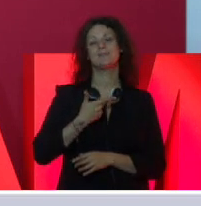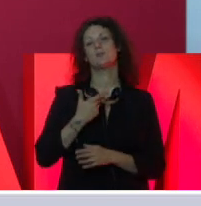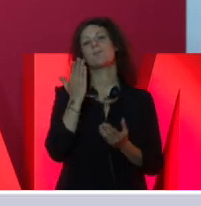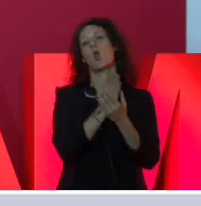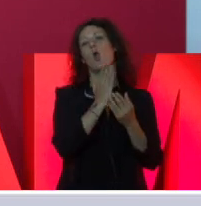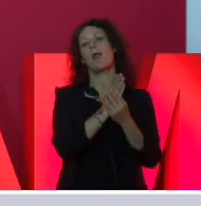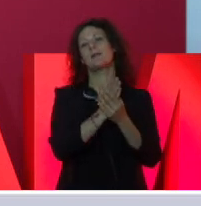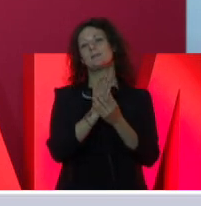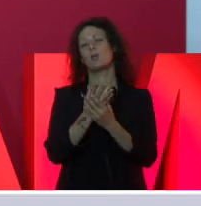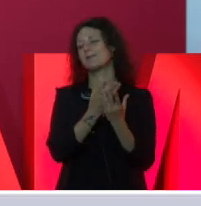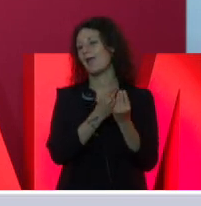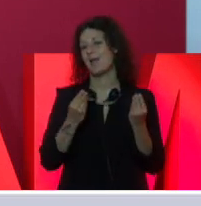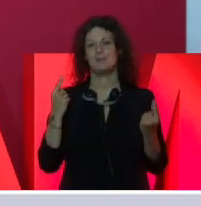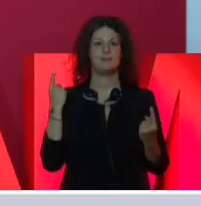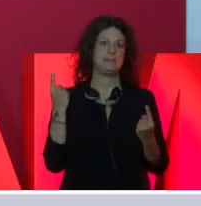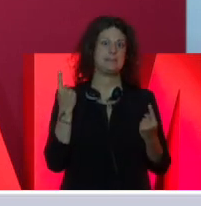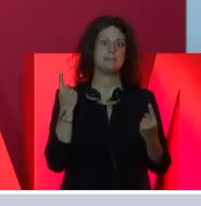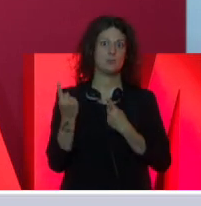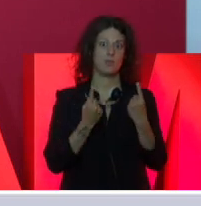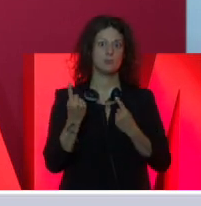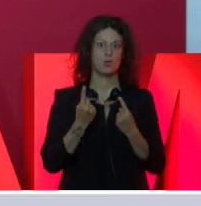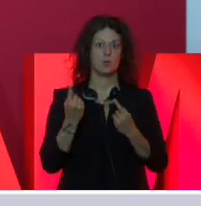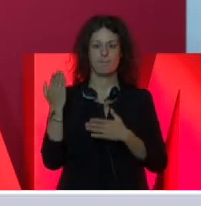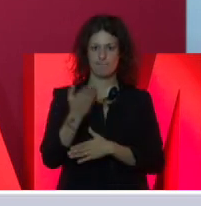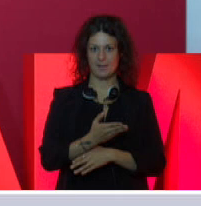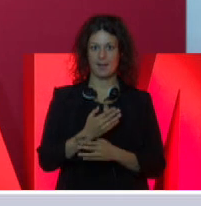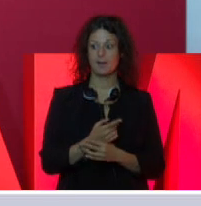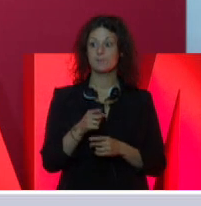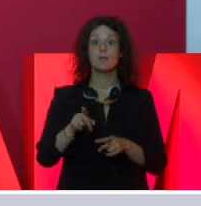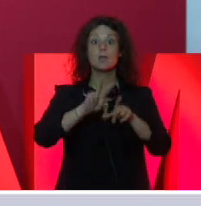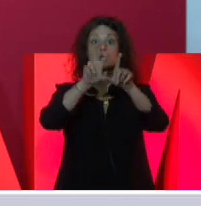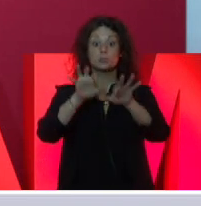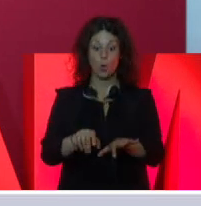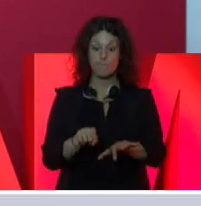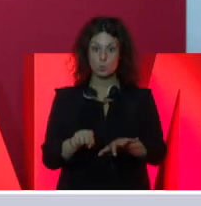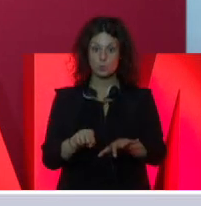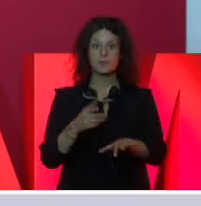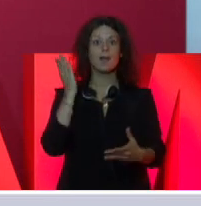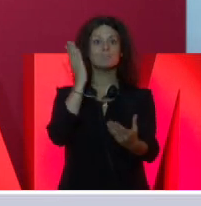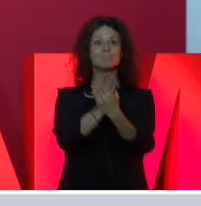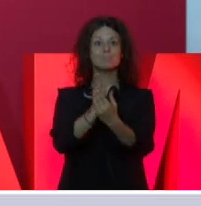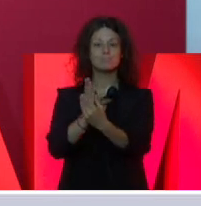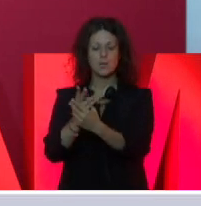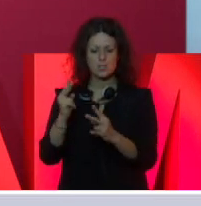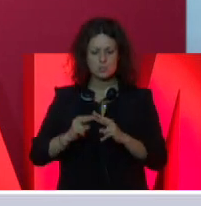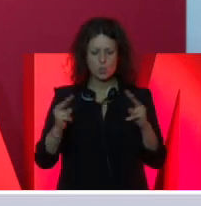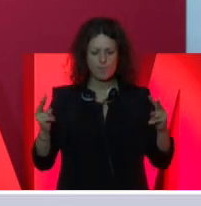cases, and they described that this software has a strong racial bias. This is just an